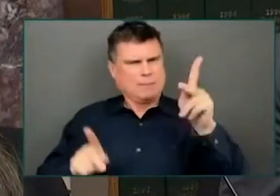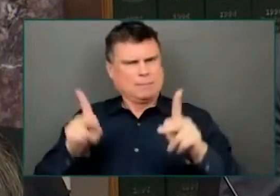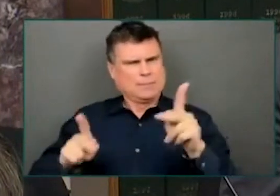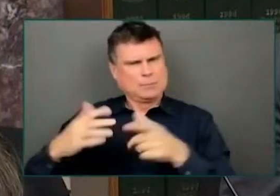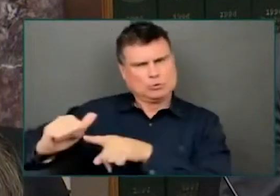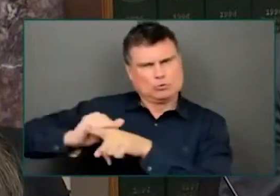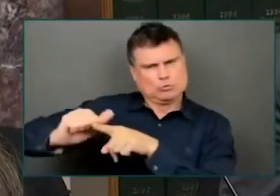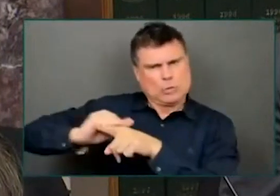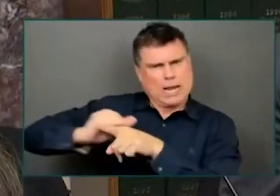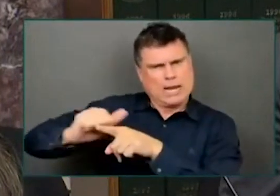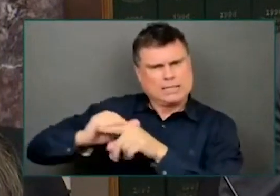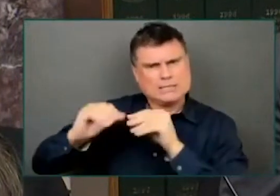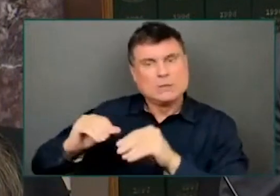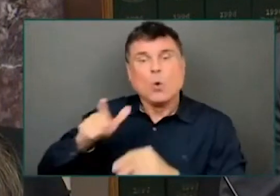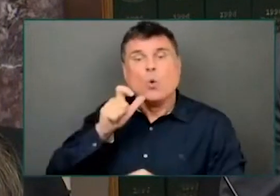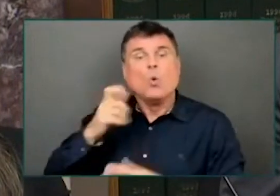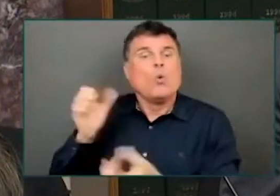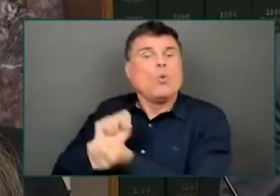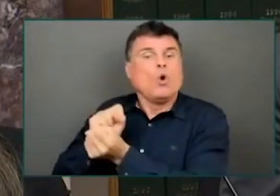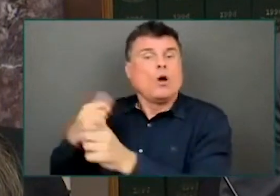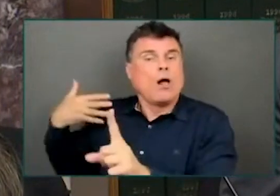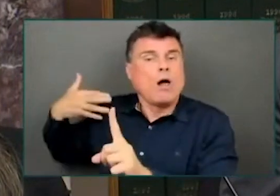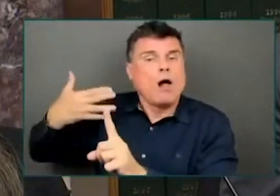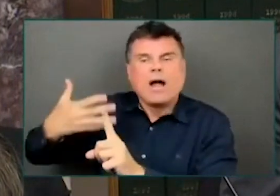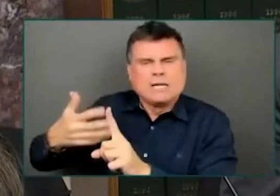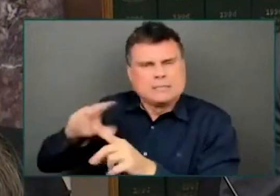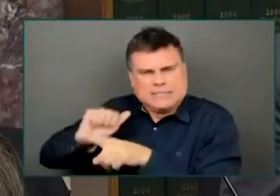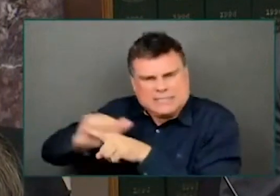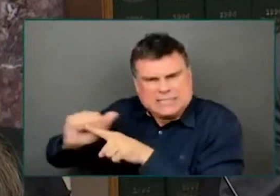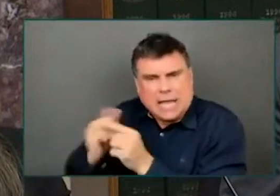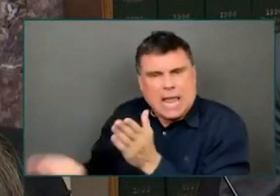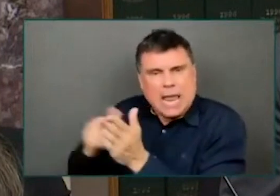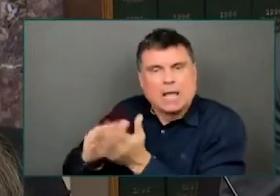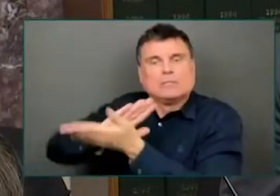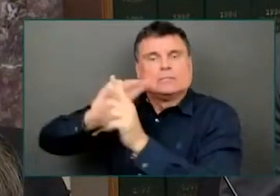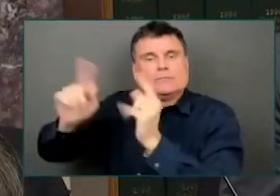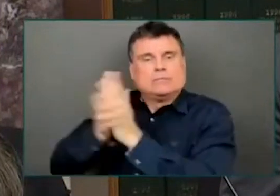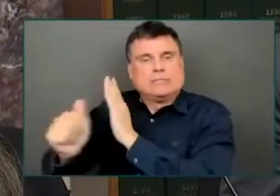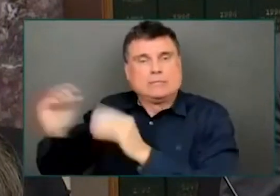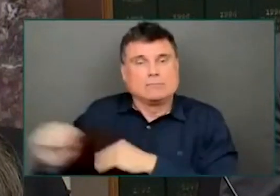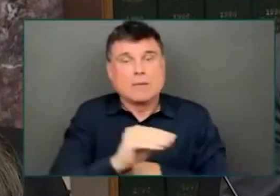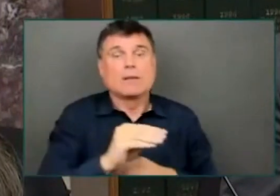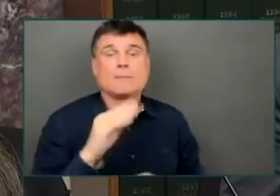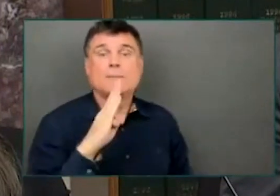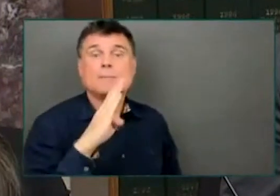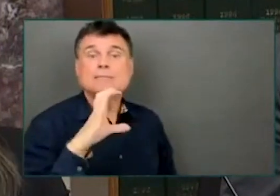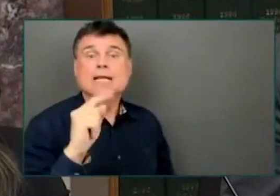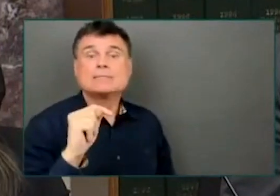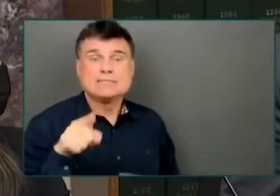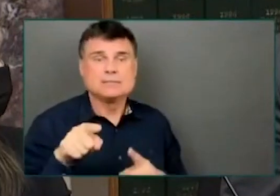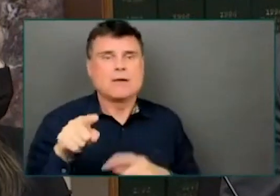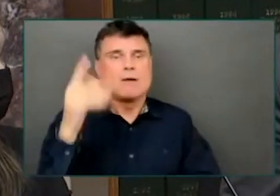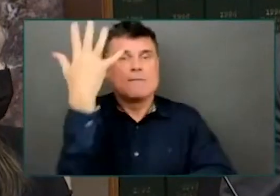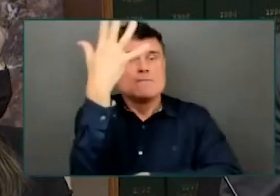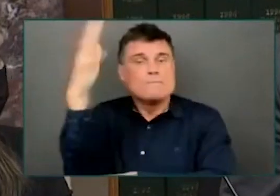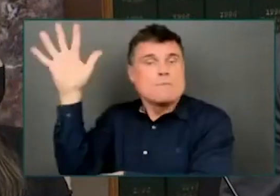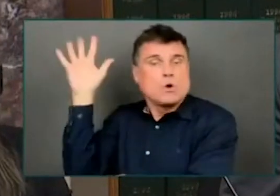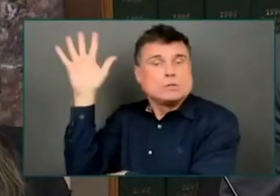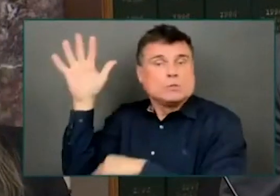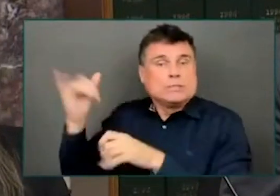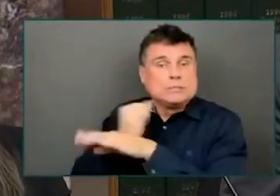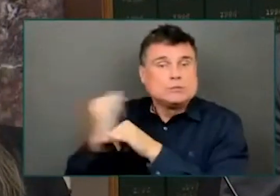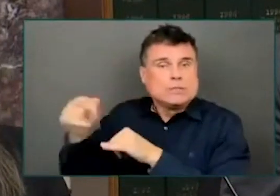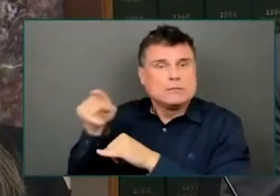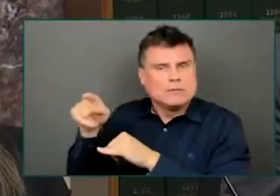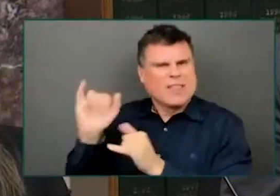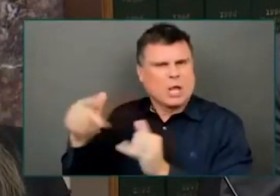emerging fields. BCIT's course on mass timber is a great example, Mr. Speaker. Graduates will find work on a wide range of projects,